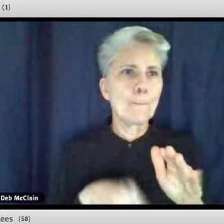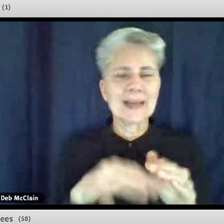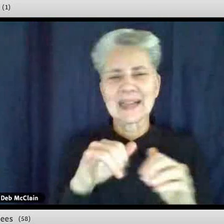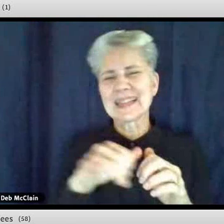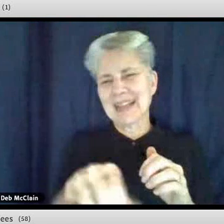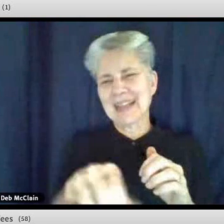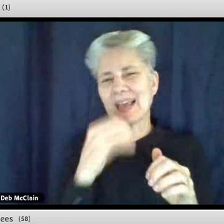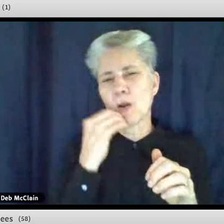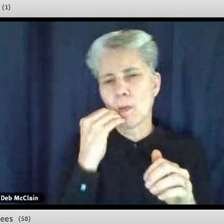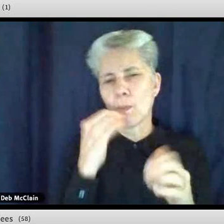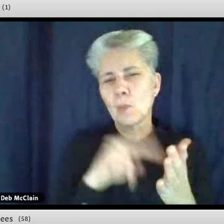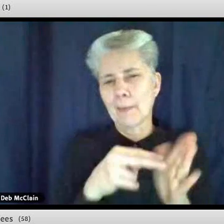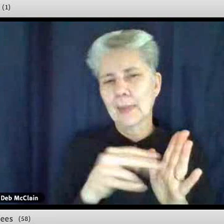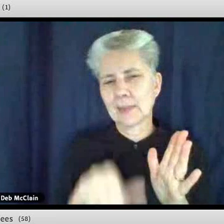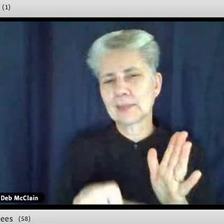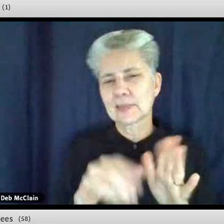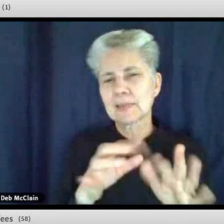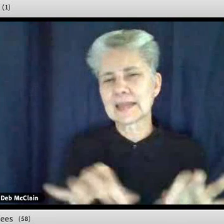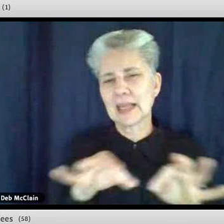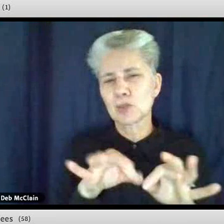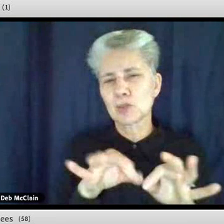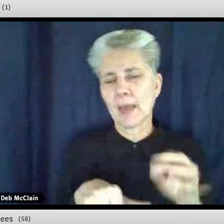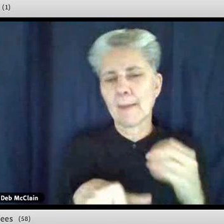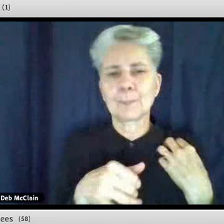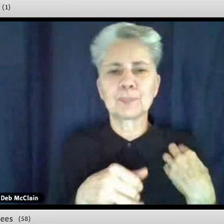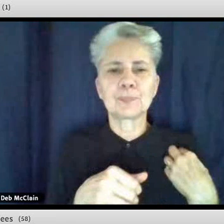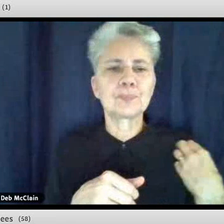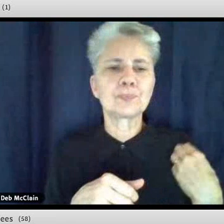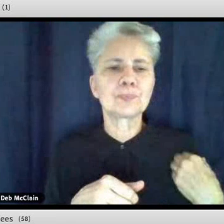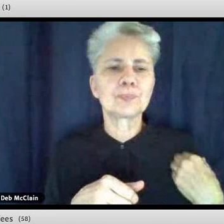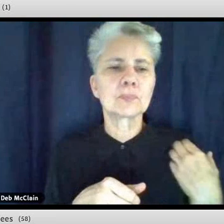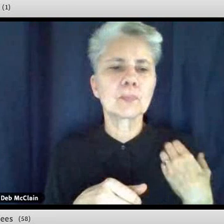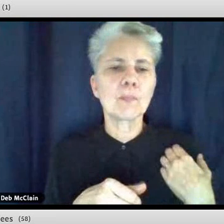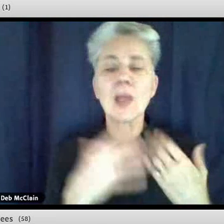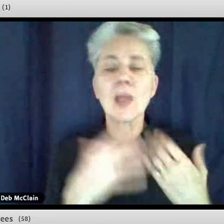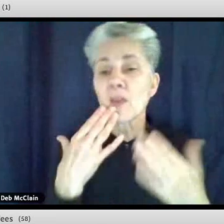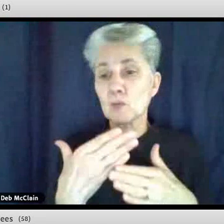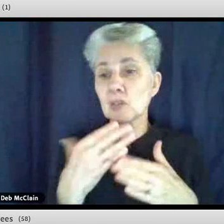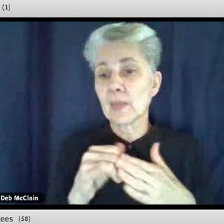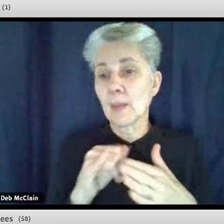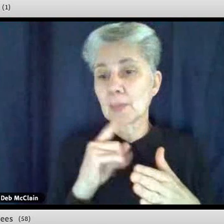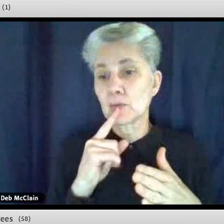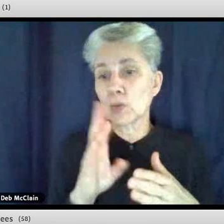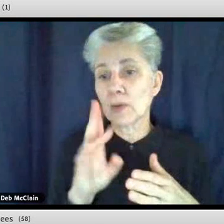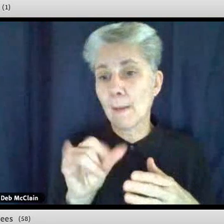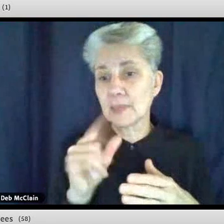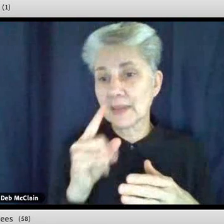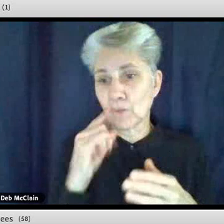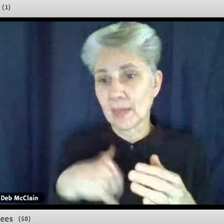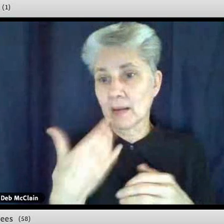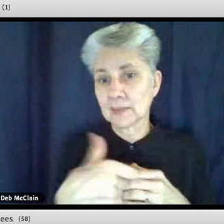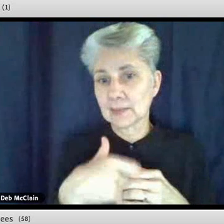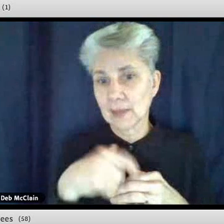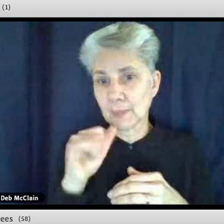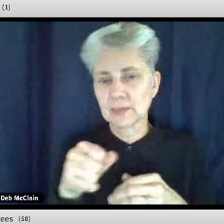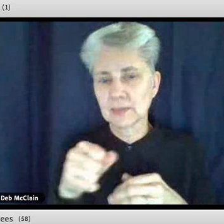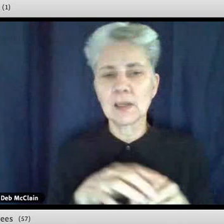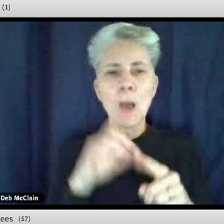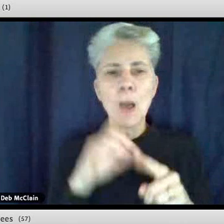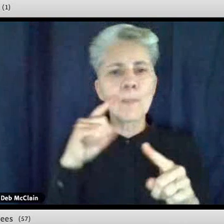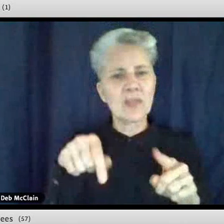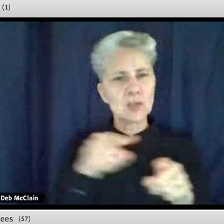or basically stay at home is what that means, except for, you know, very essential tasks. Thank you for sharing that. I'll make sure to update that